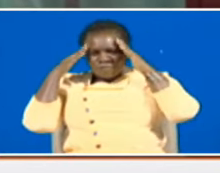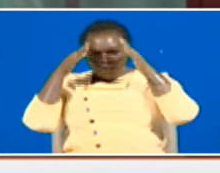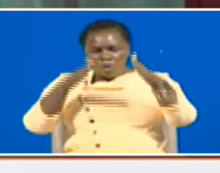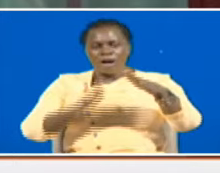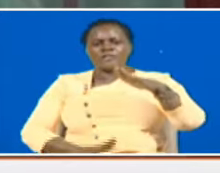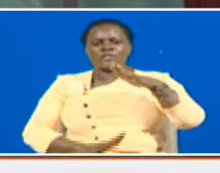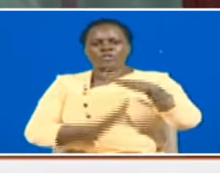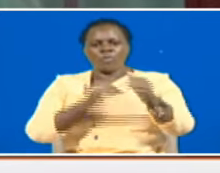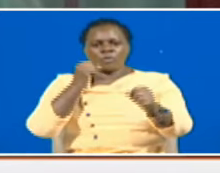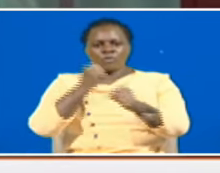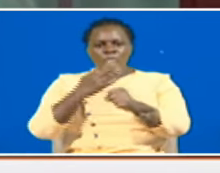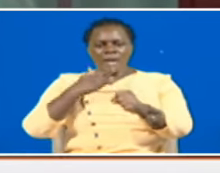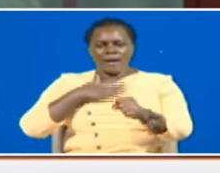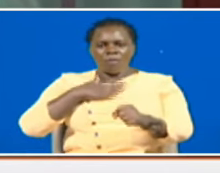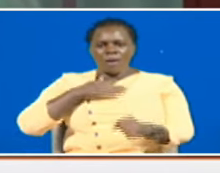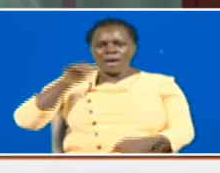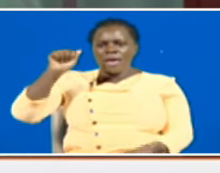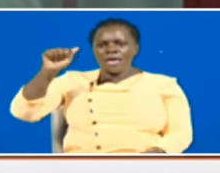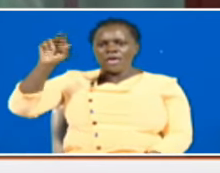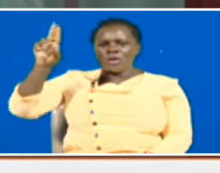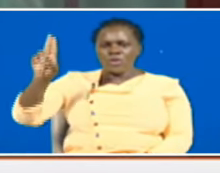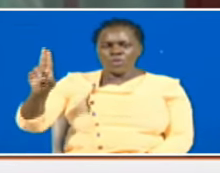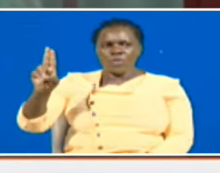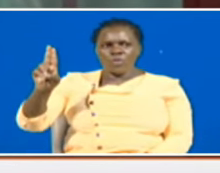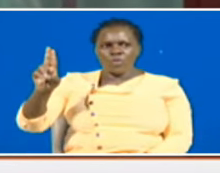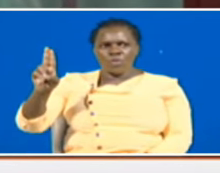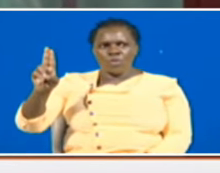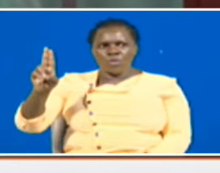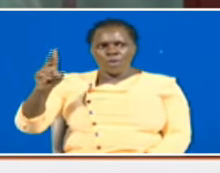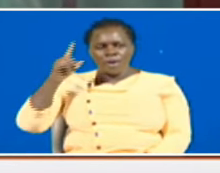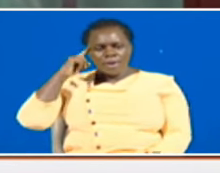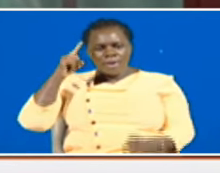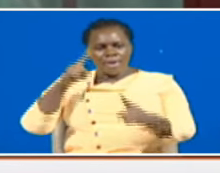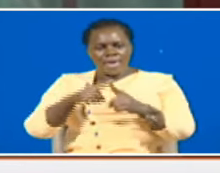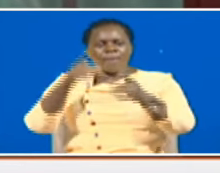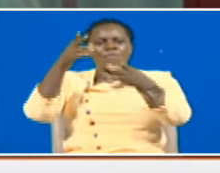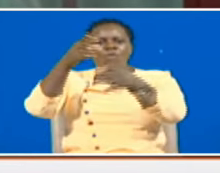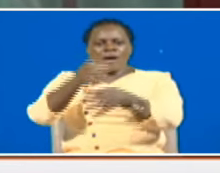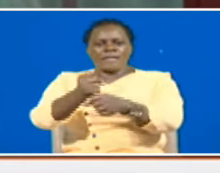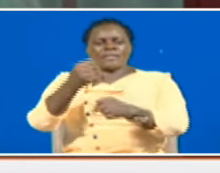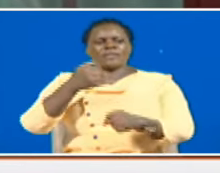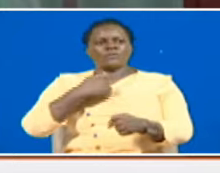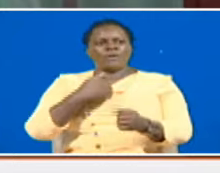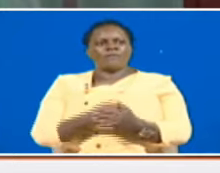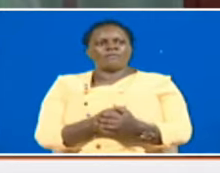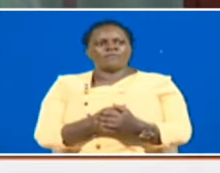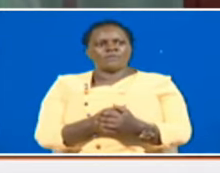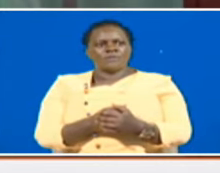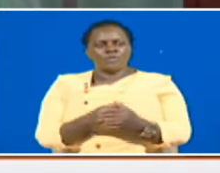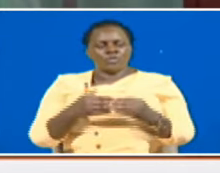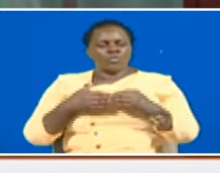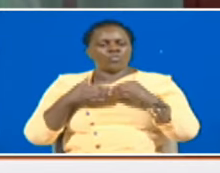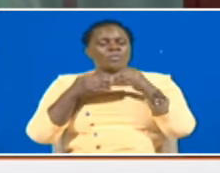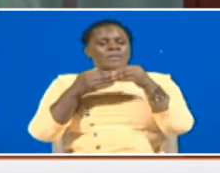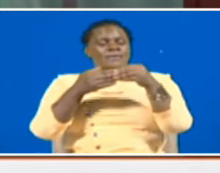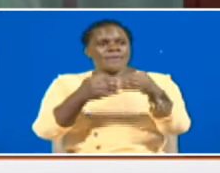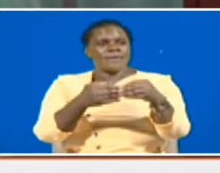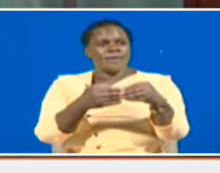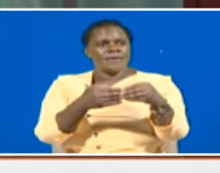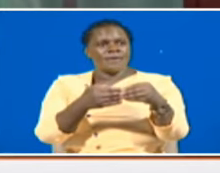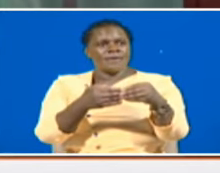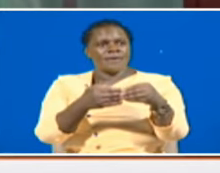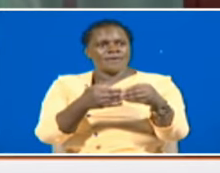make our Africa Union a fit-for-purpose organization to drive